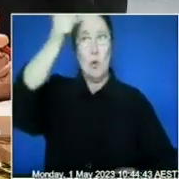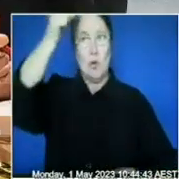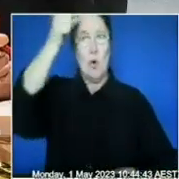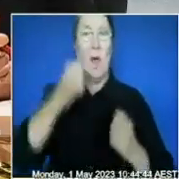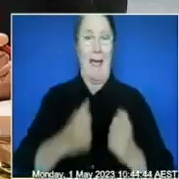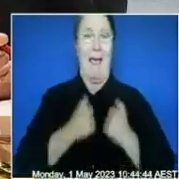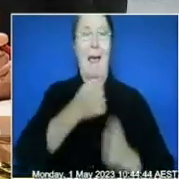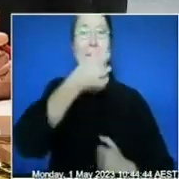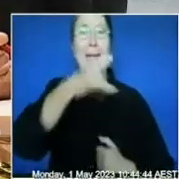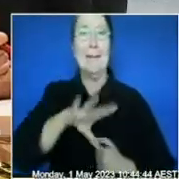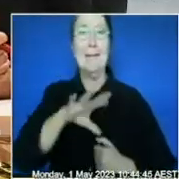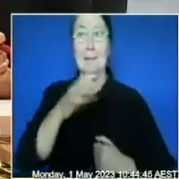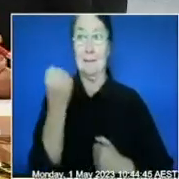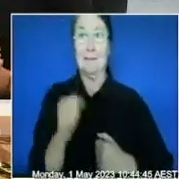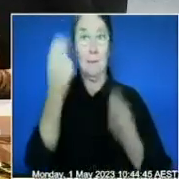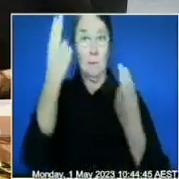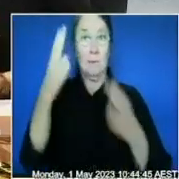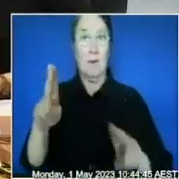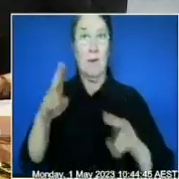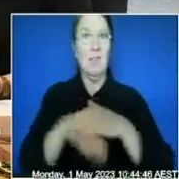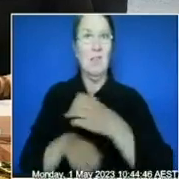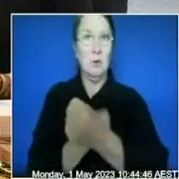Thank you.